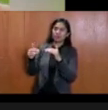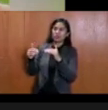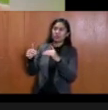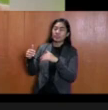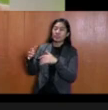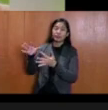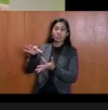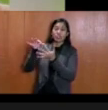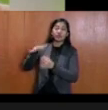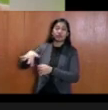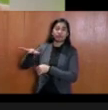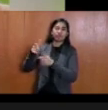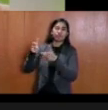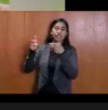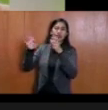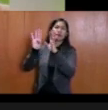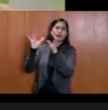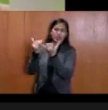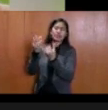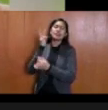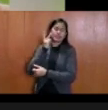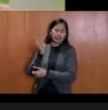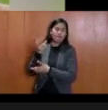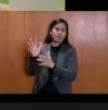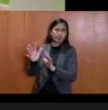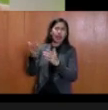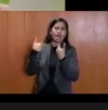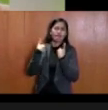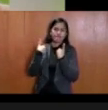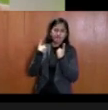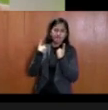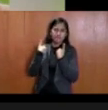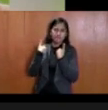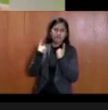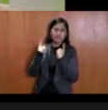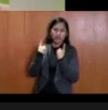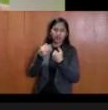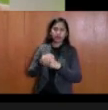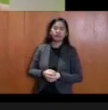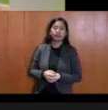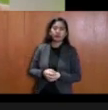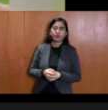companies, we're seeing already the impacts of